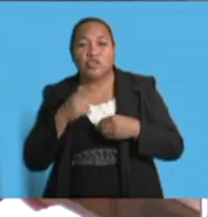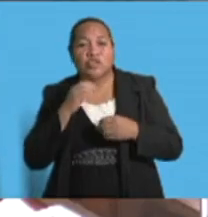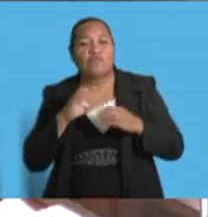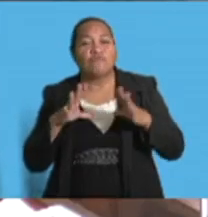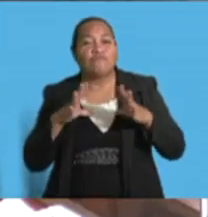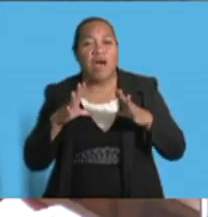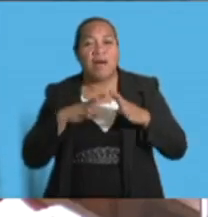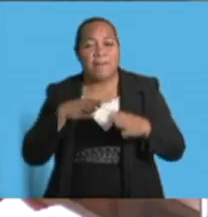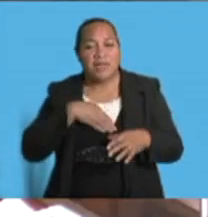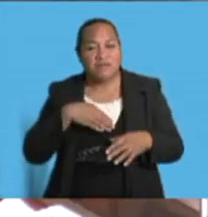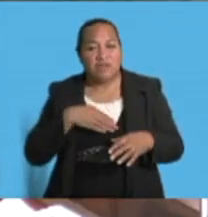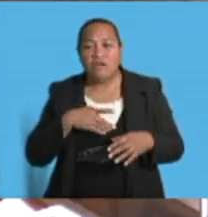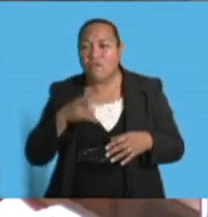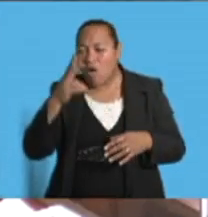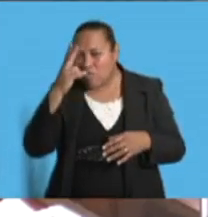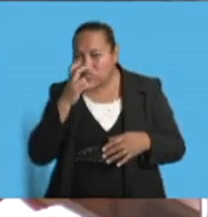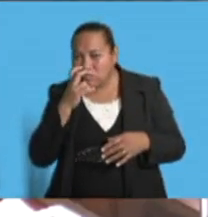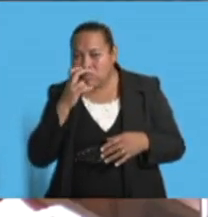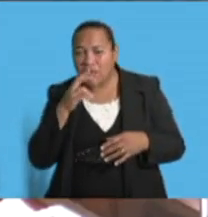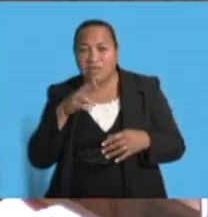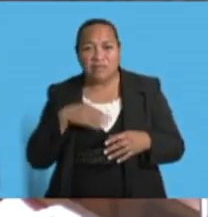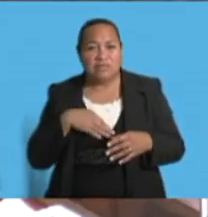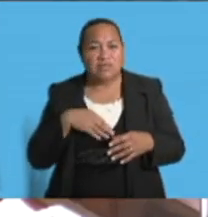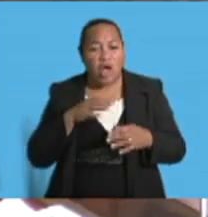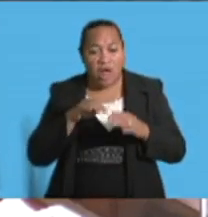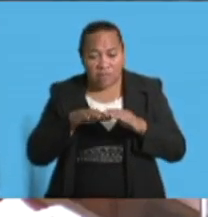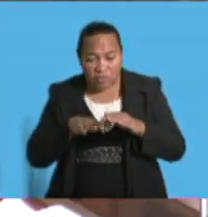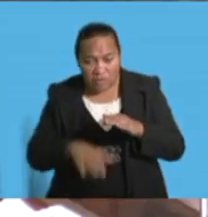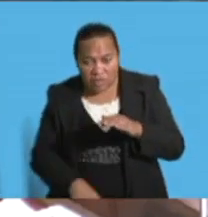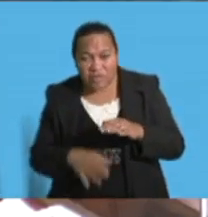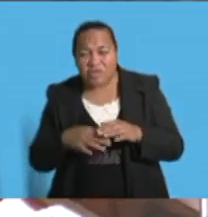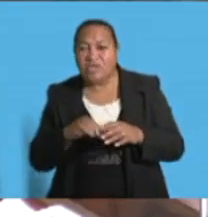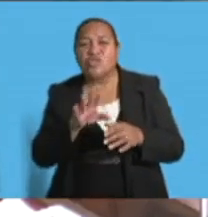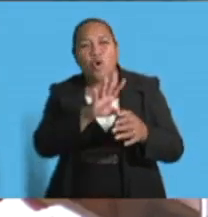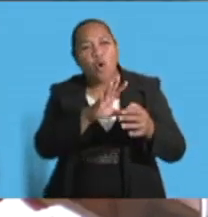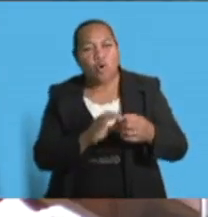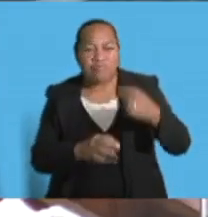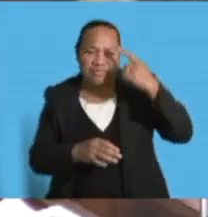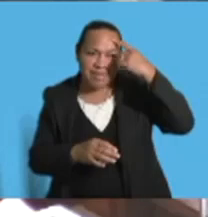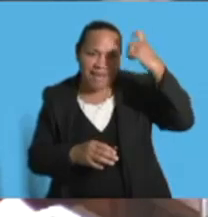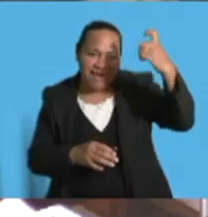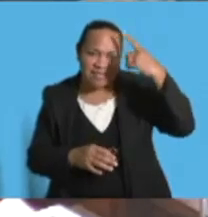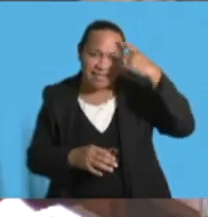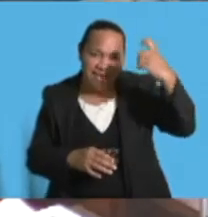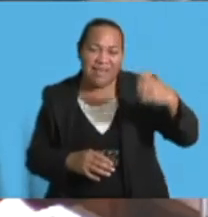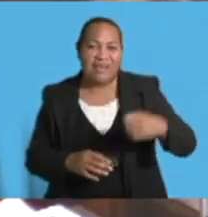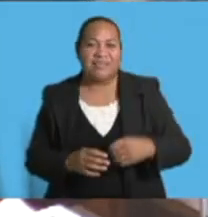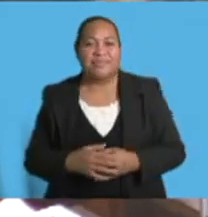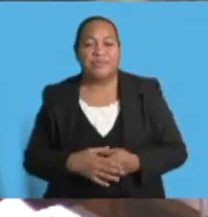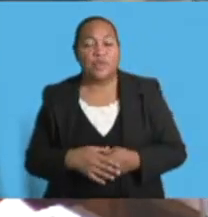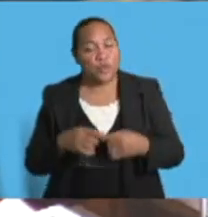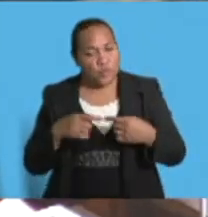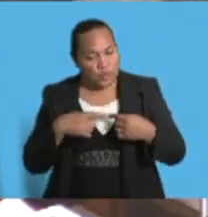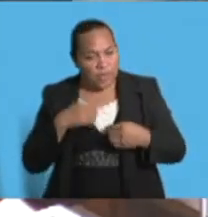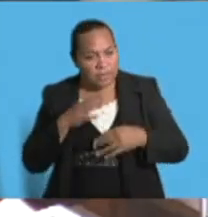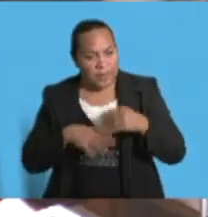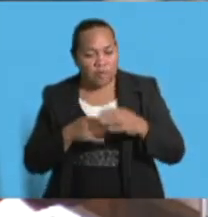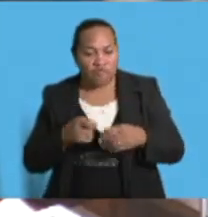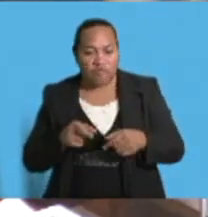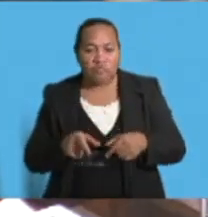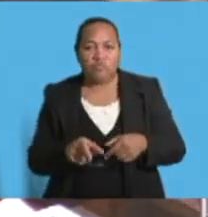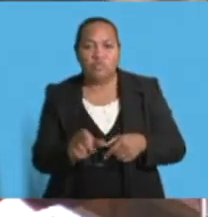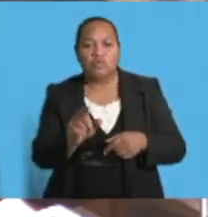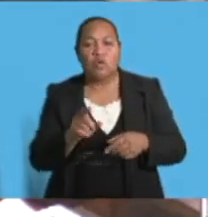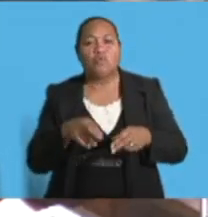bus fare for the elderly. The poverty line only exists in the imagination of the opposition members. We are building roads, we